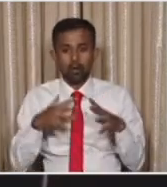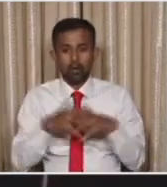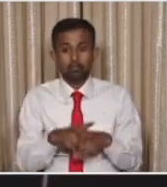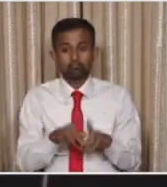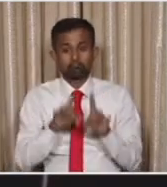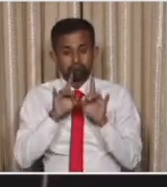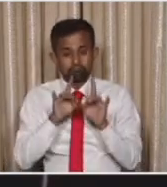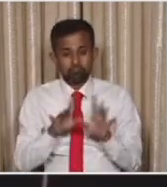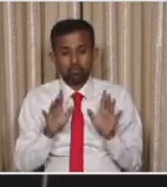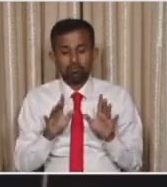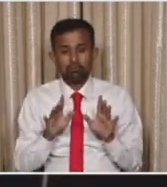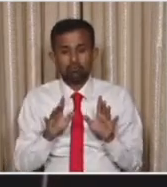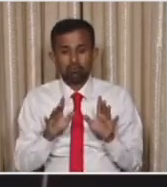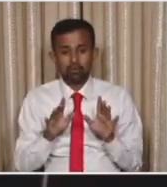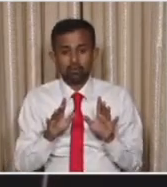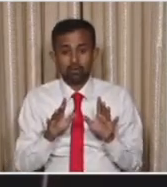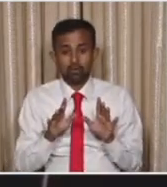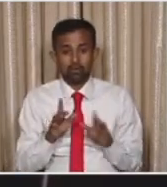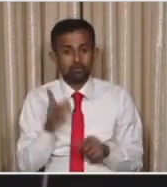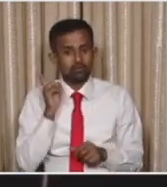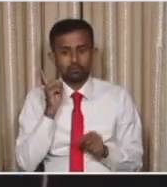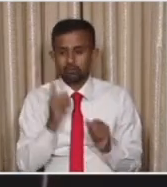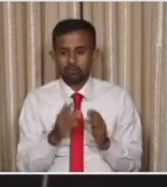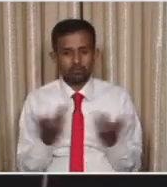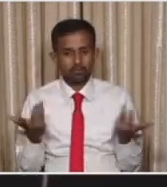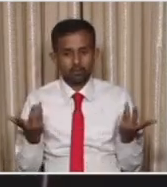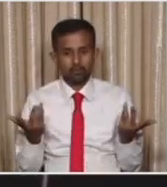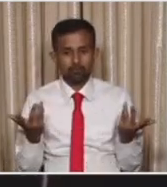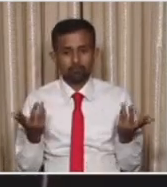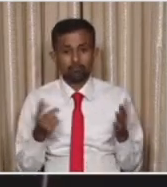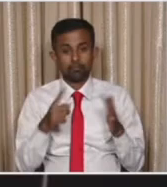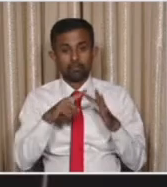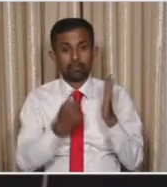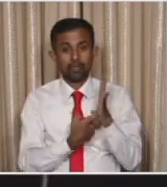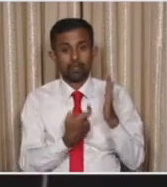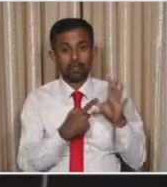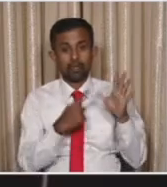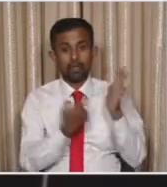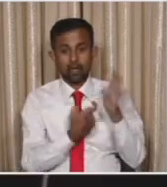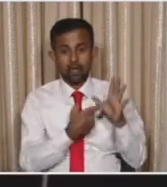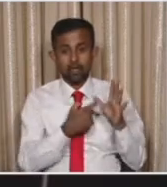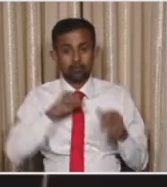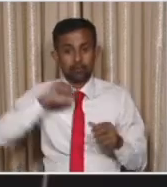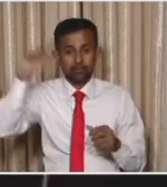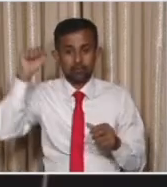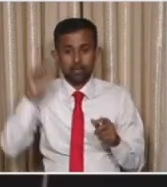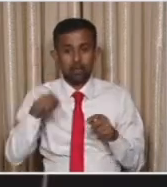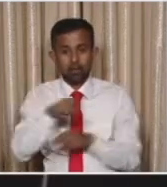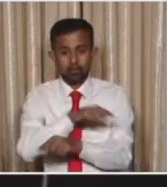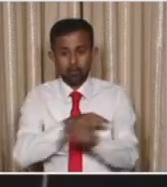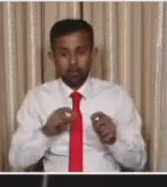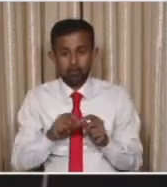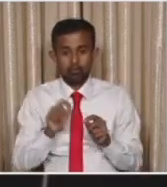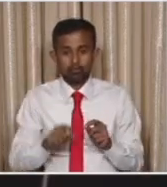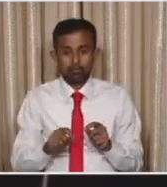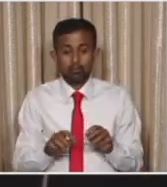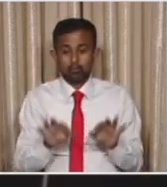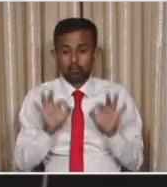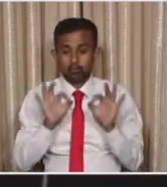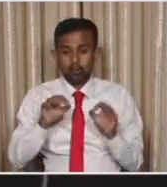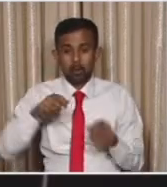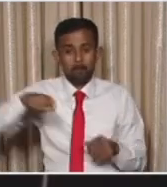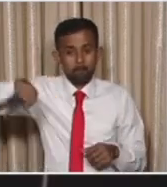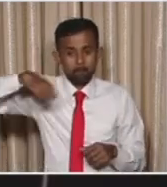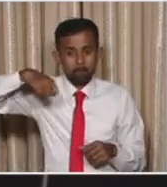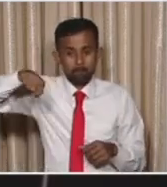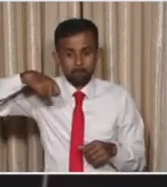adhipatye pihitawannata o pasubasse natha elarage rajya sabhave dharmishtha seenuwak thibuna